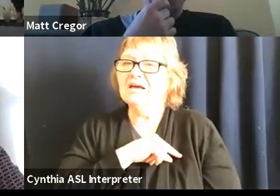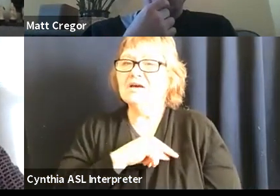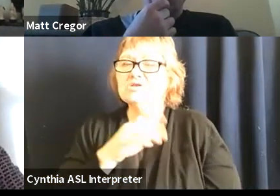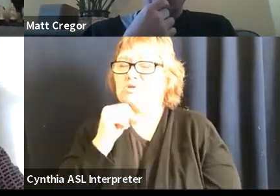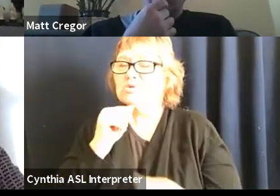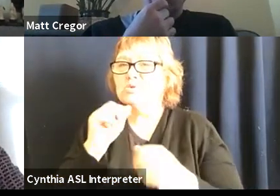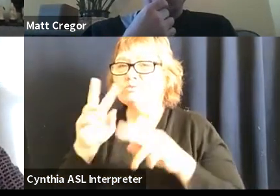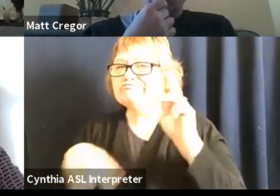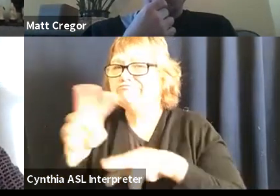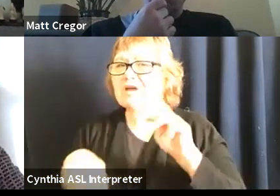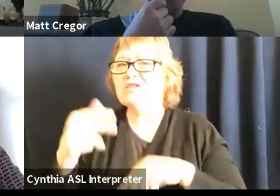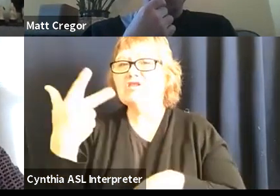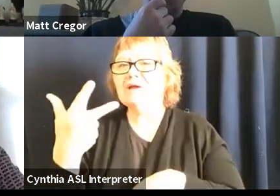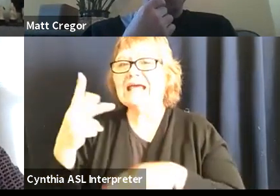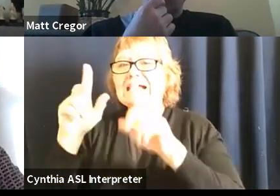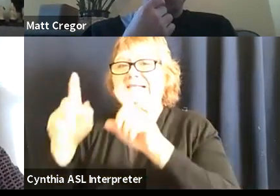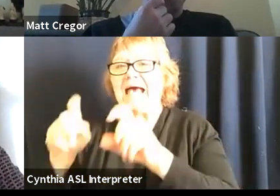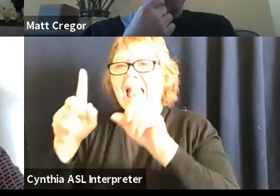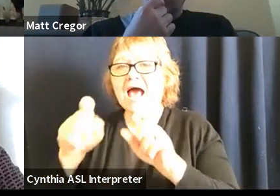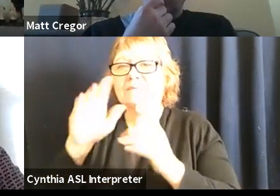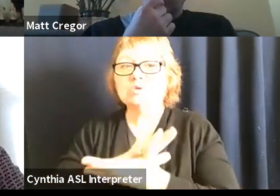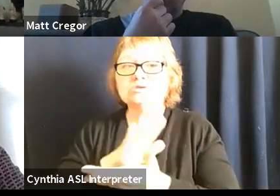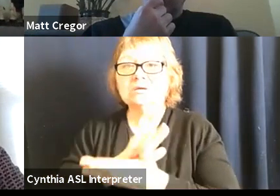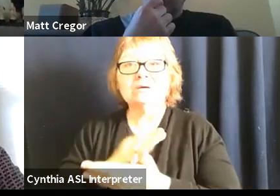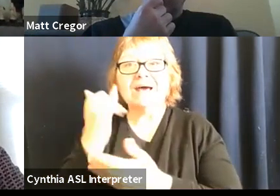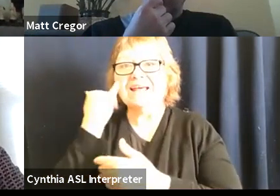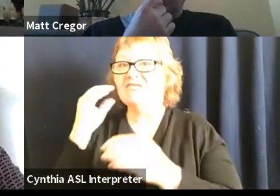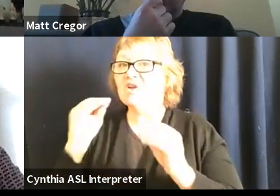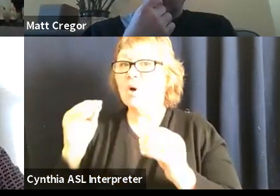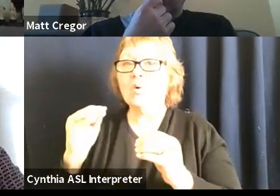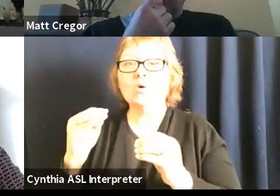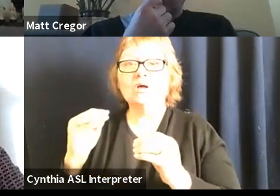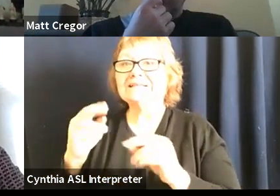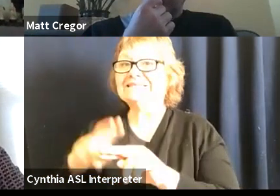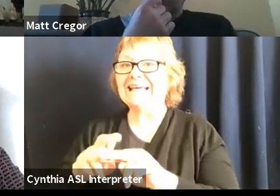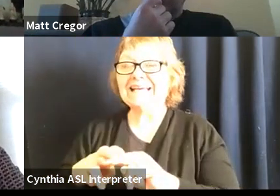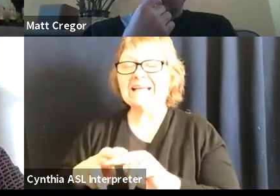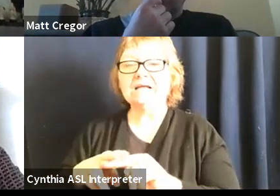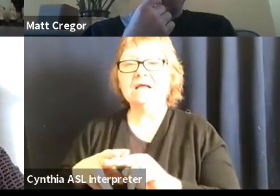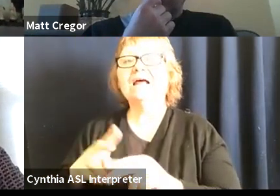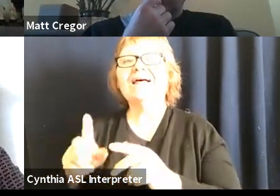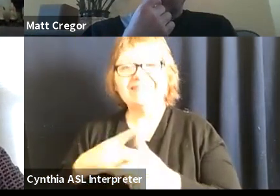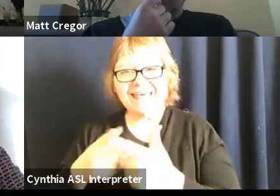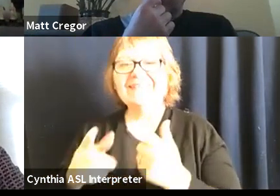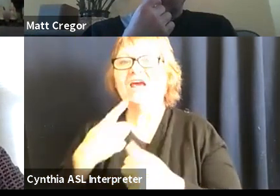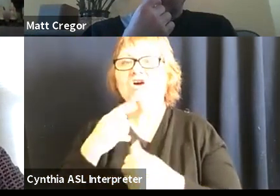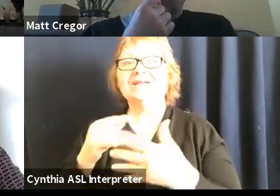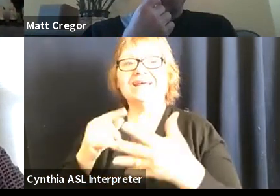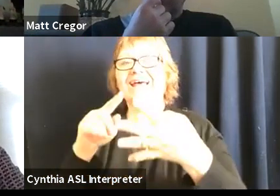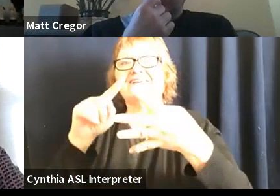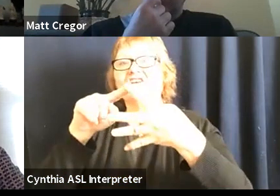schools. But then if they didn't get a seat at the exam schools, they'd be more likely to get a seat at their fourth